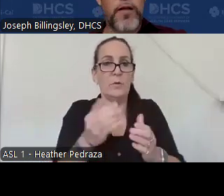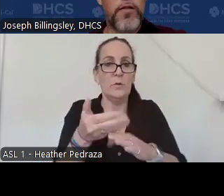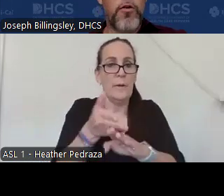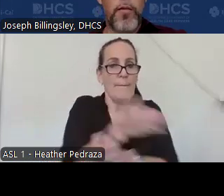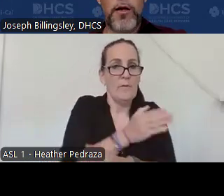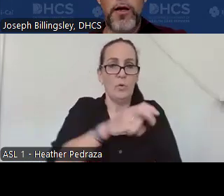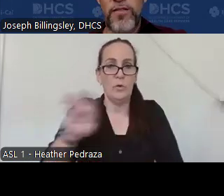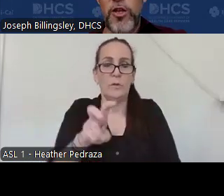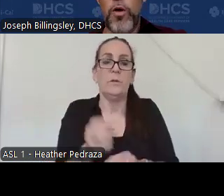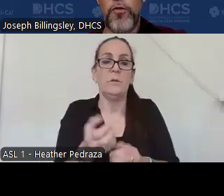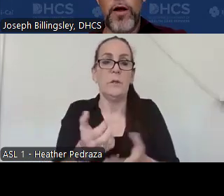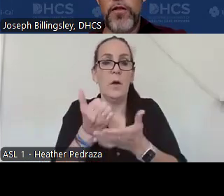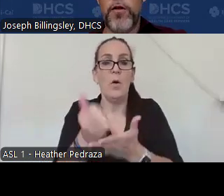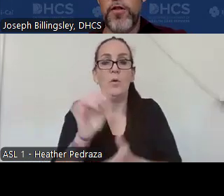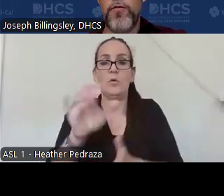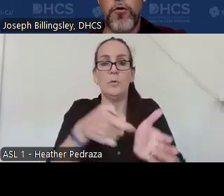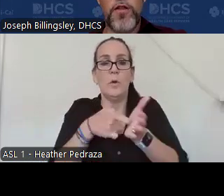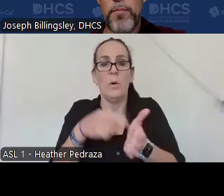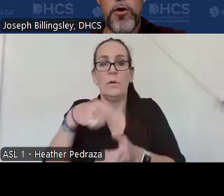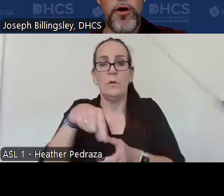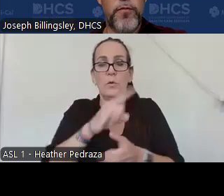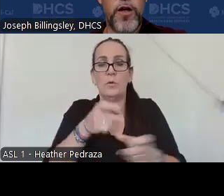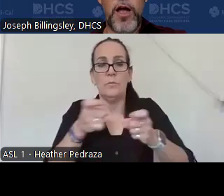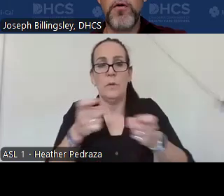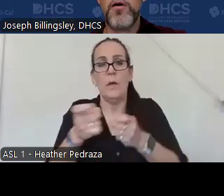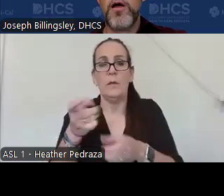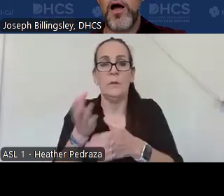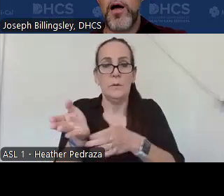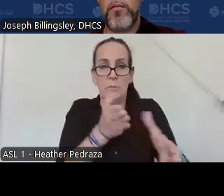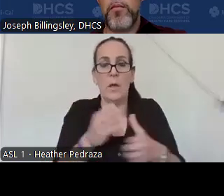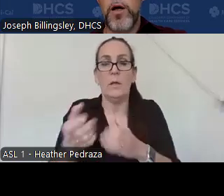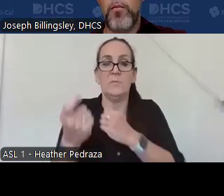care plans to automatically continue authorized services for a set period of time,